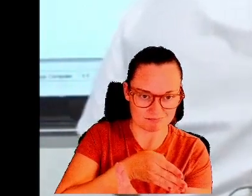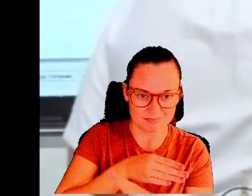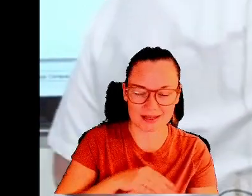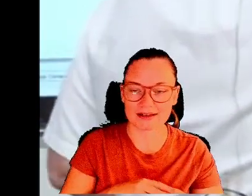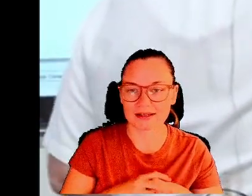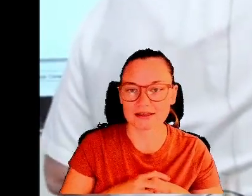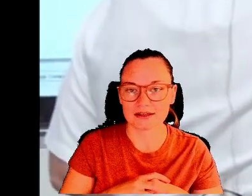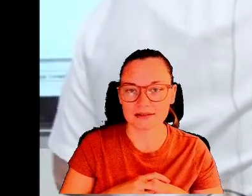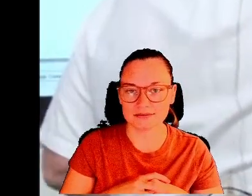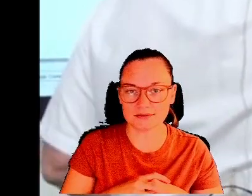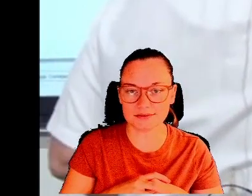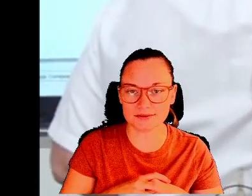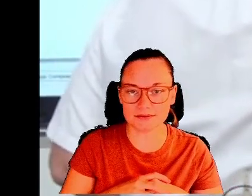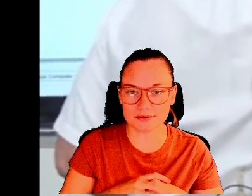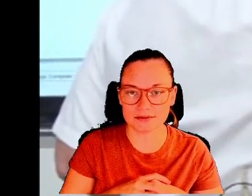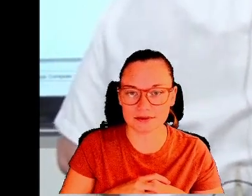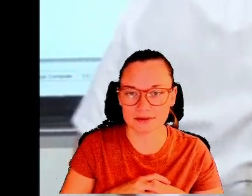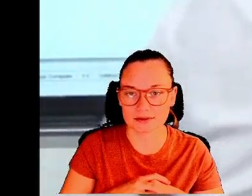here,